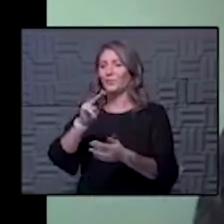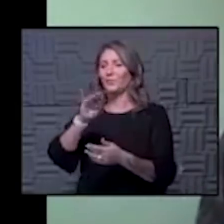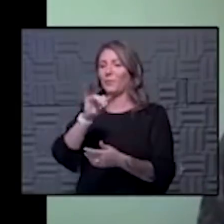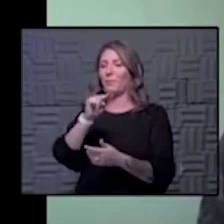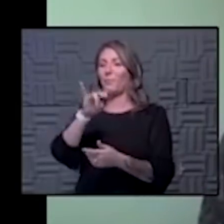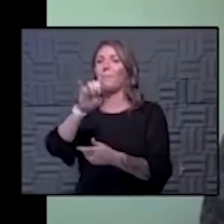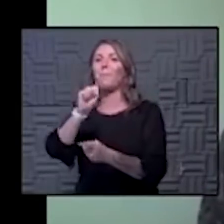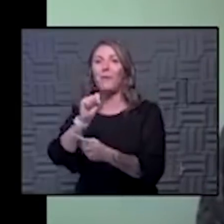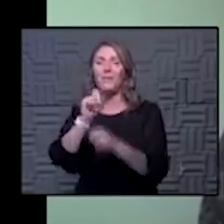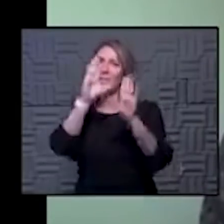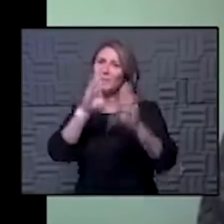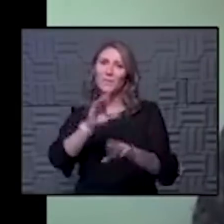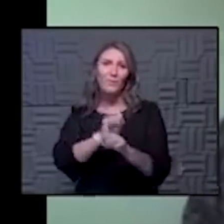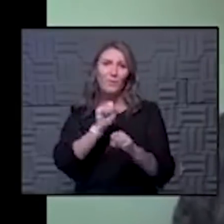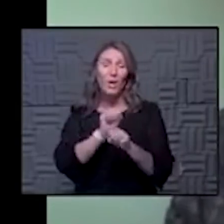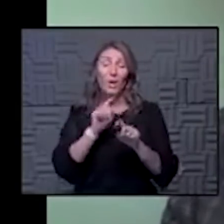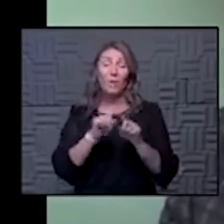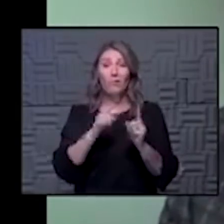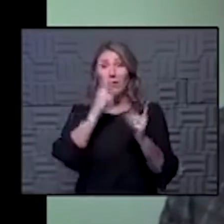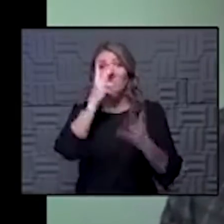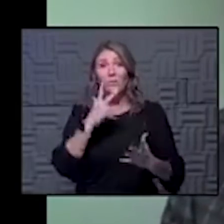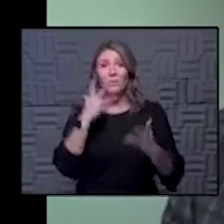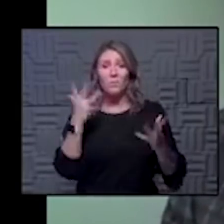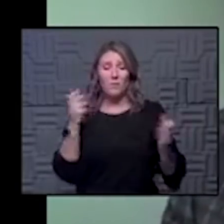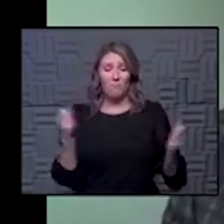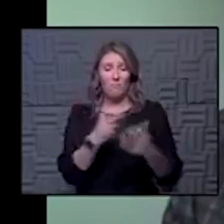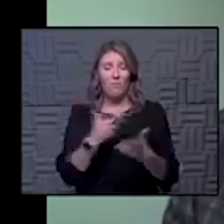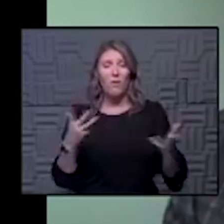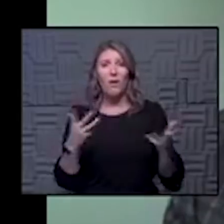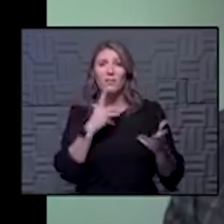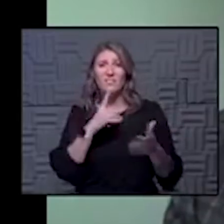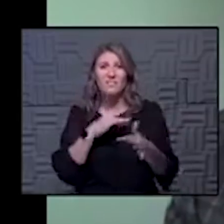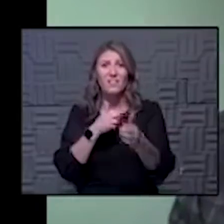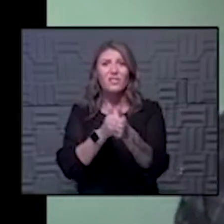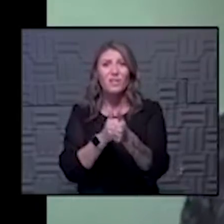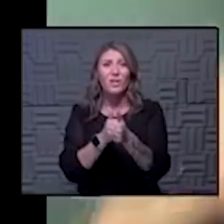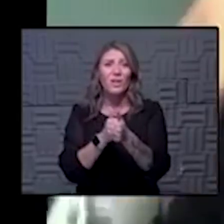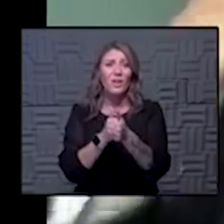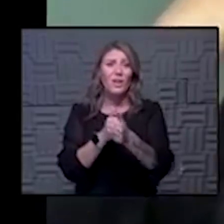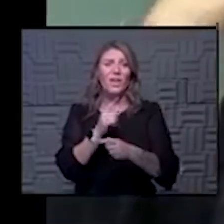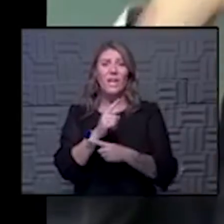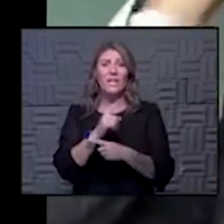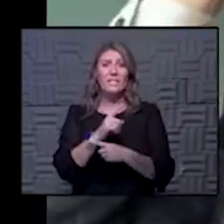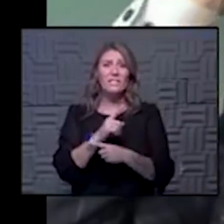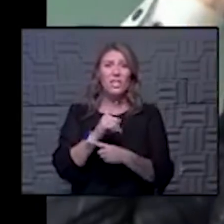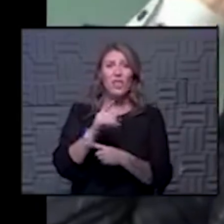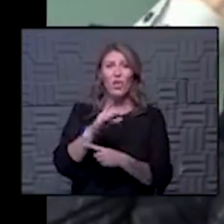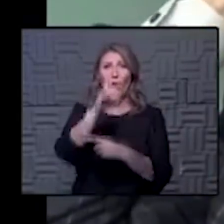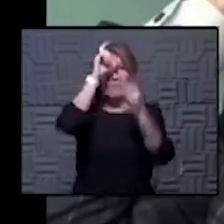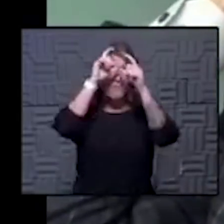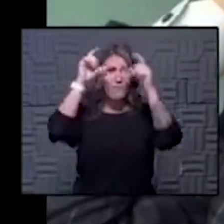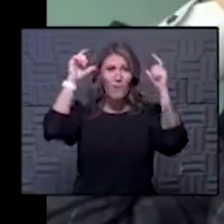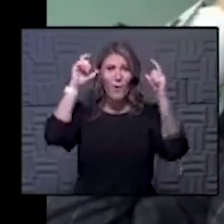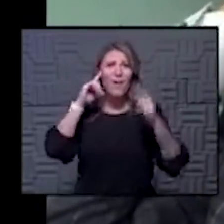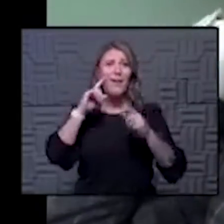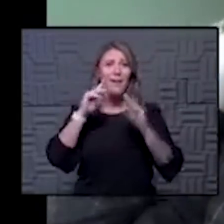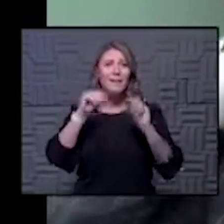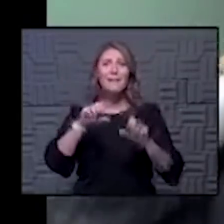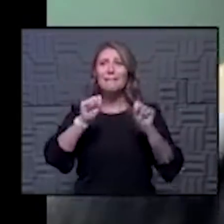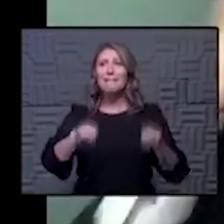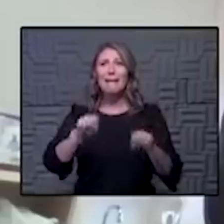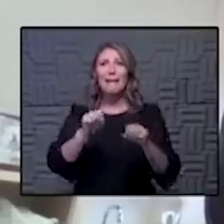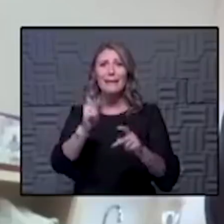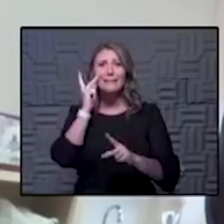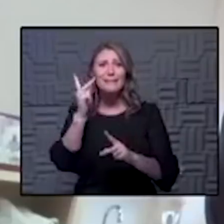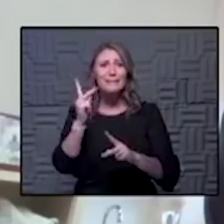great job. Unfortunately, I'm afraid that what I'm really catching up to him on is the forehead visibility ratio as some things begin to